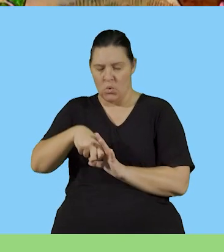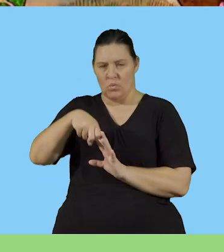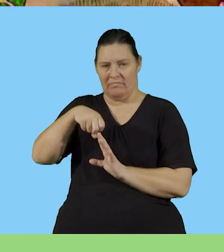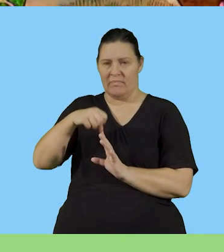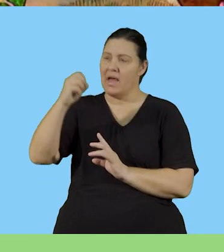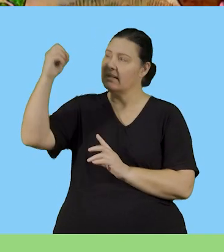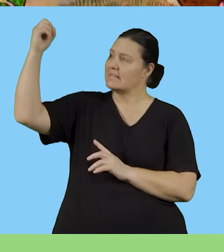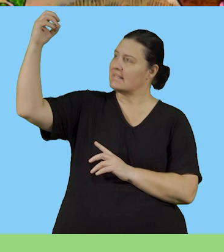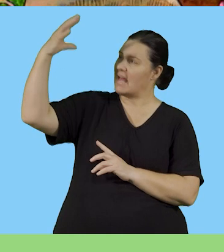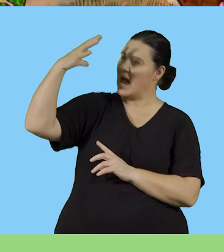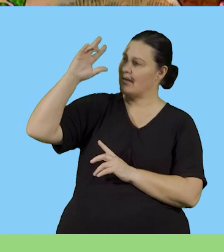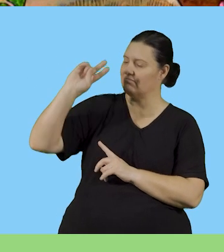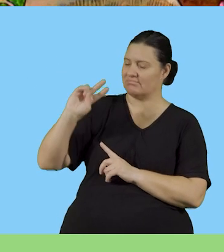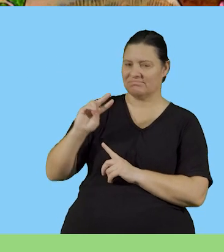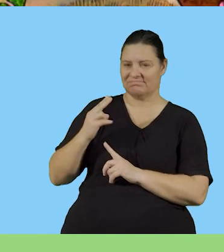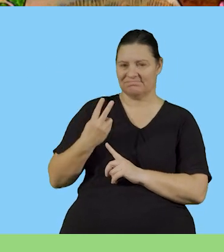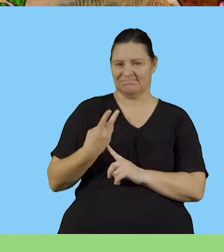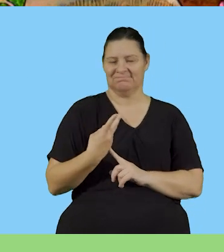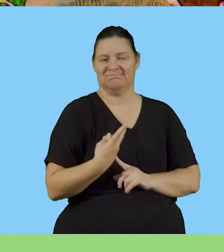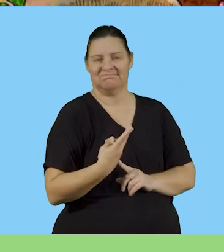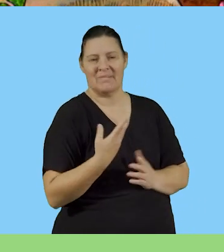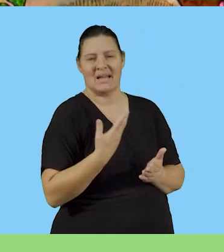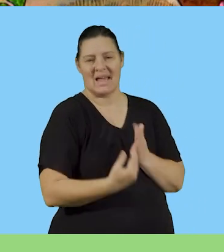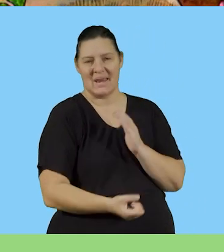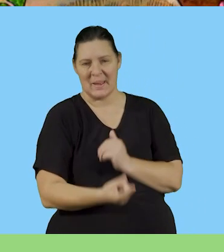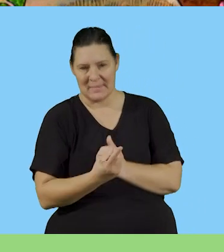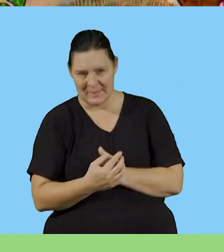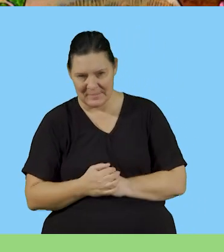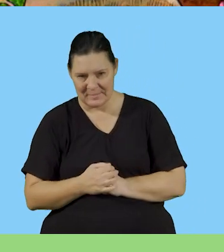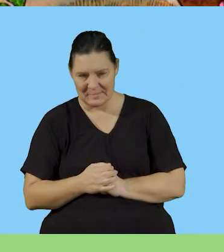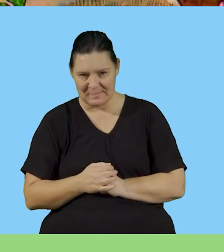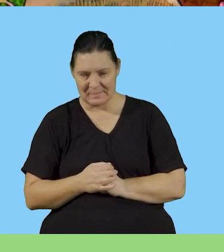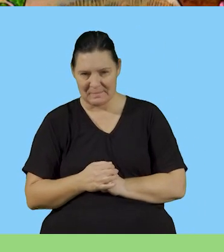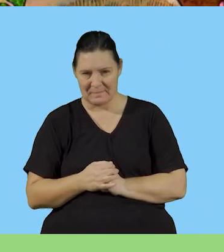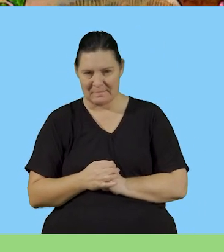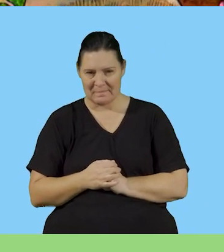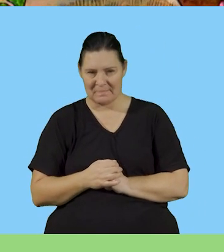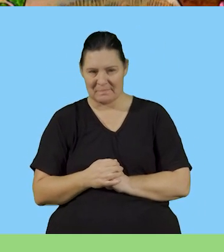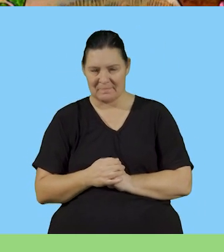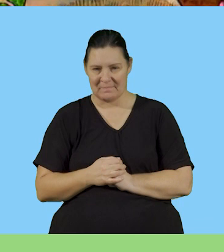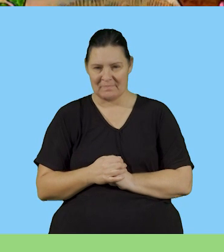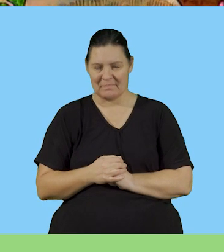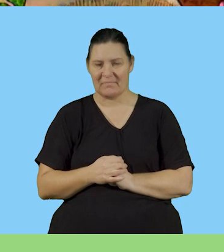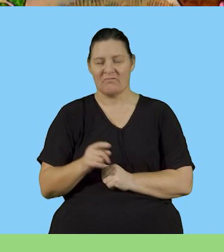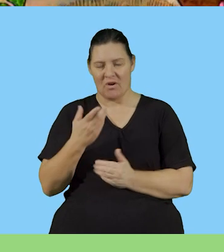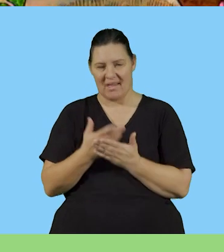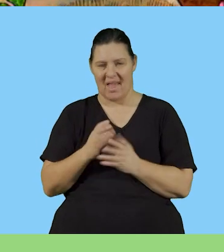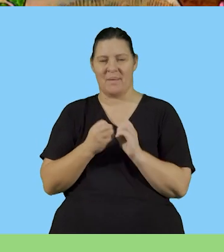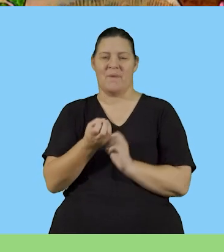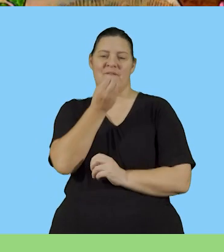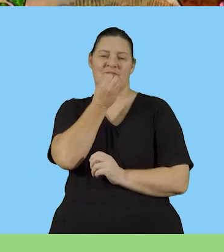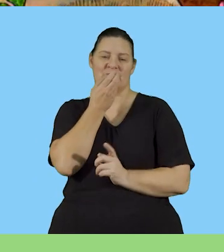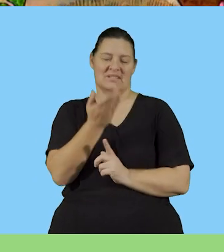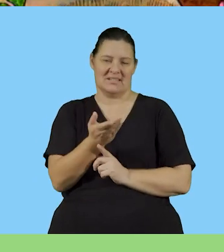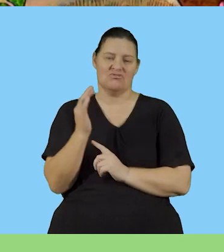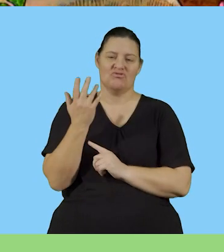use sunlight and carbon dioxide during photosynthesis, which is the process of making food. So that